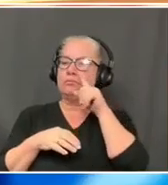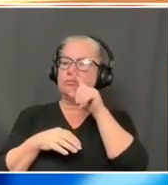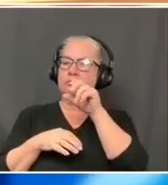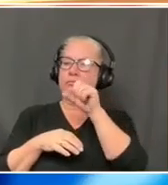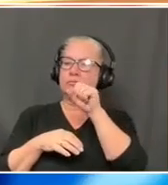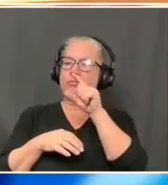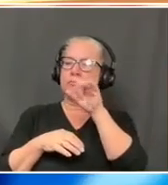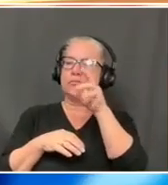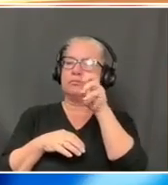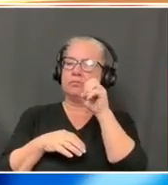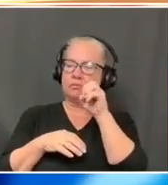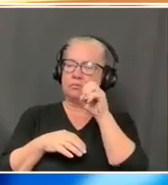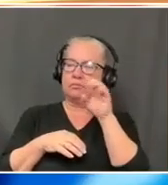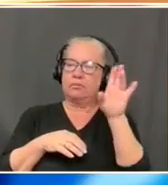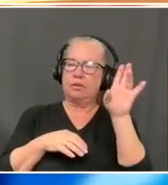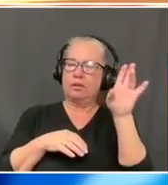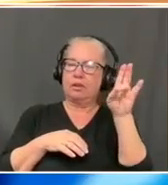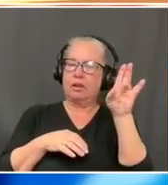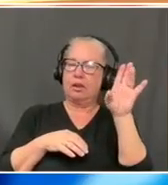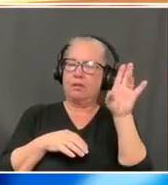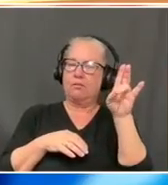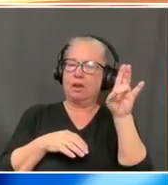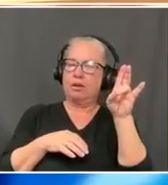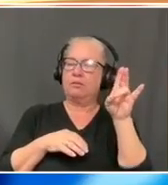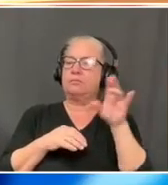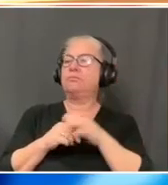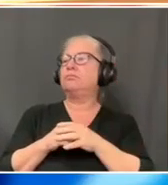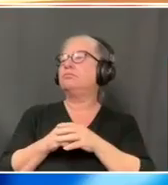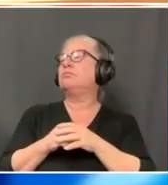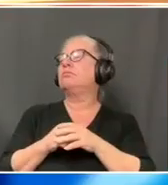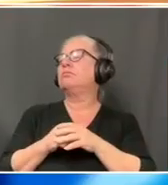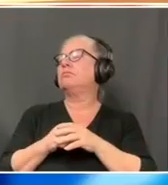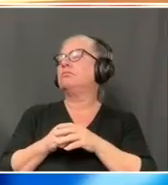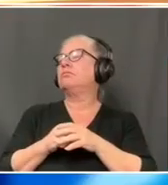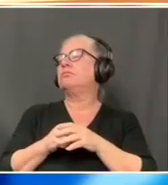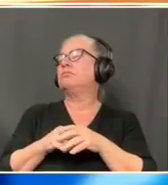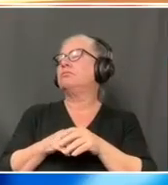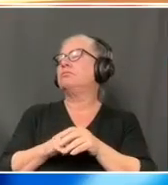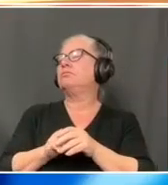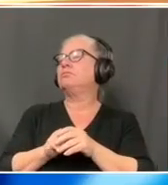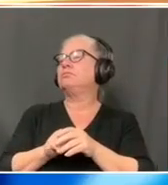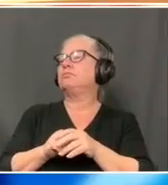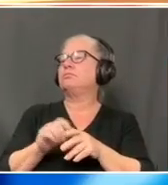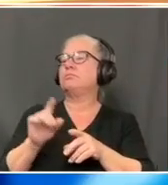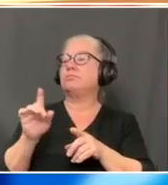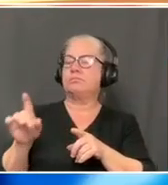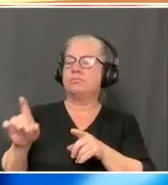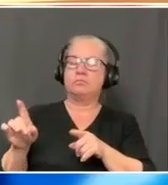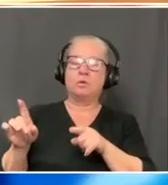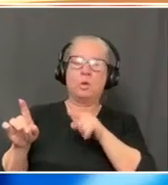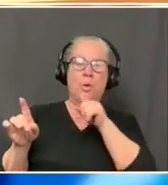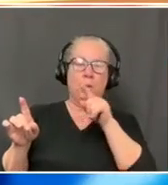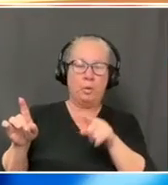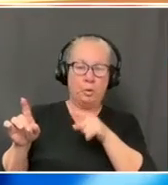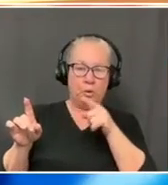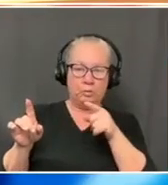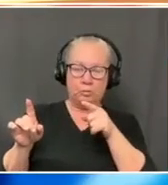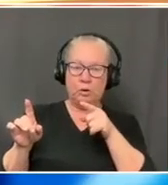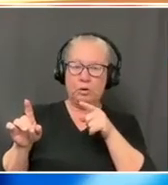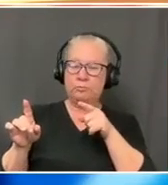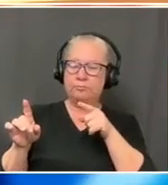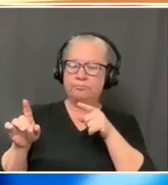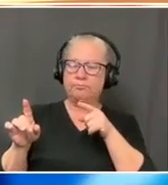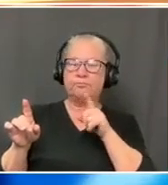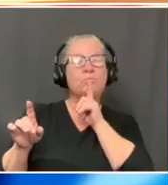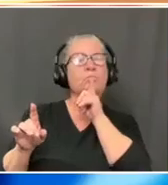7, slide 7, so these were the actual expenditures, right? Correct.